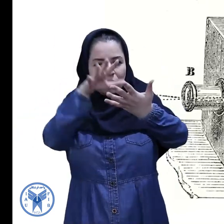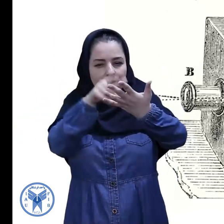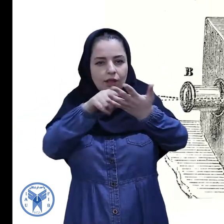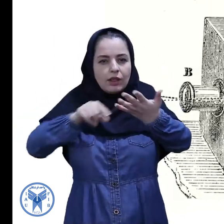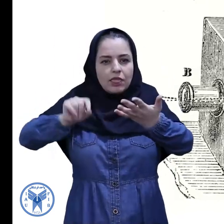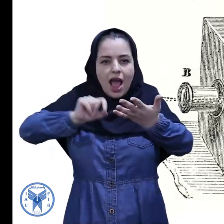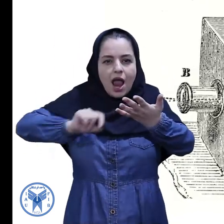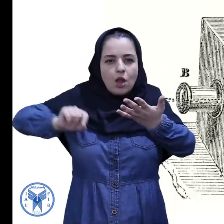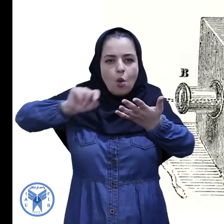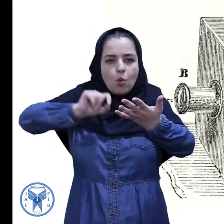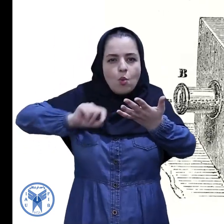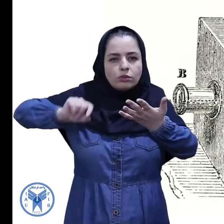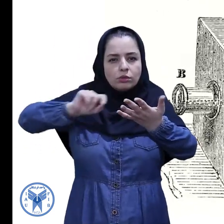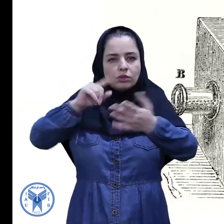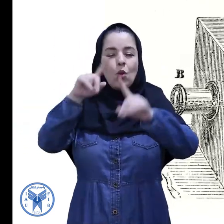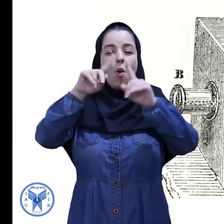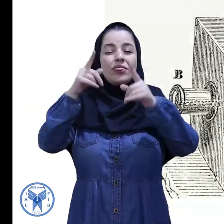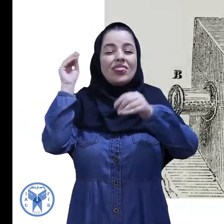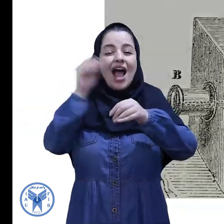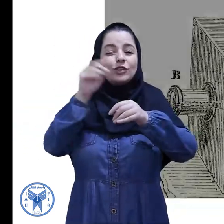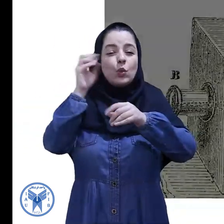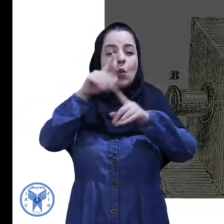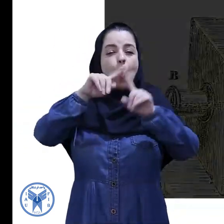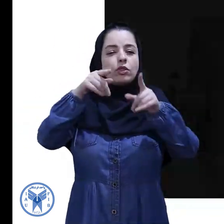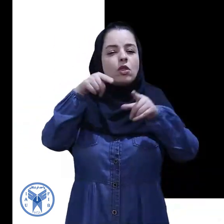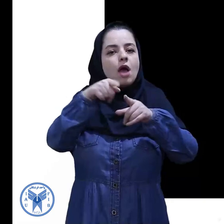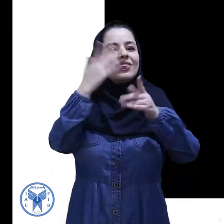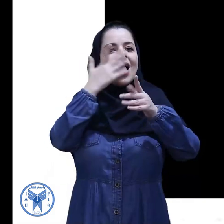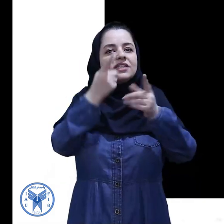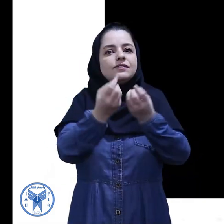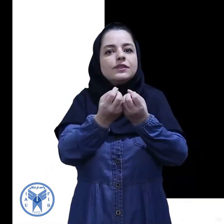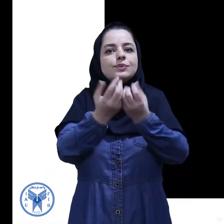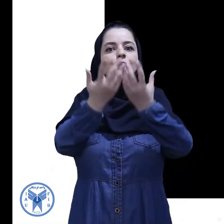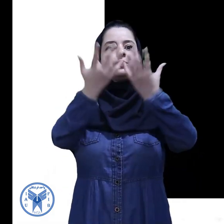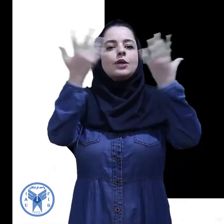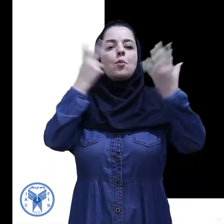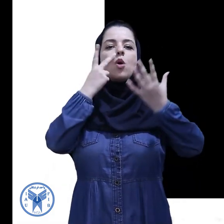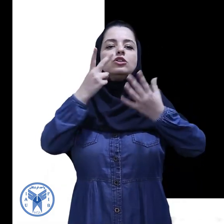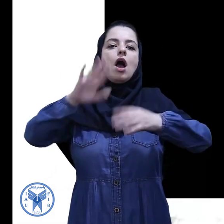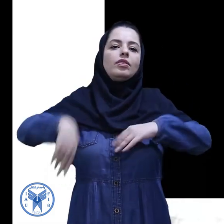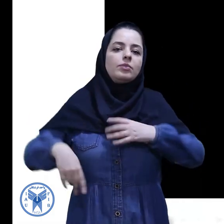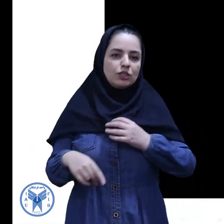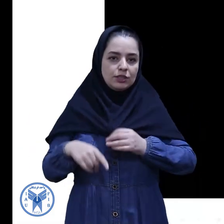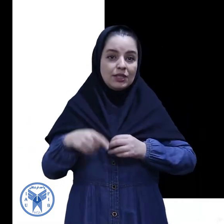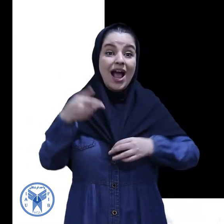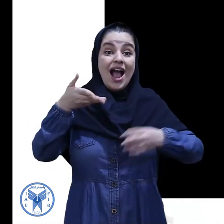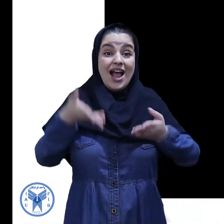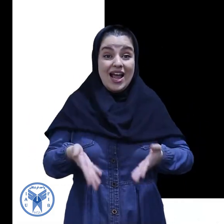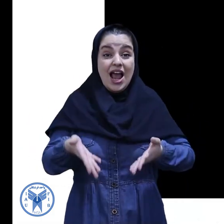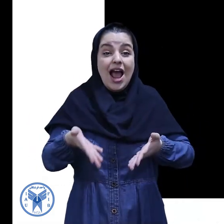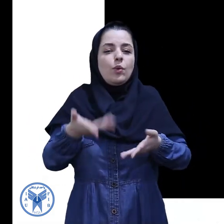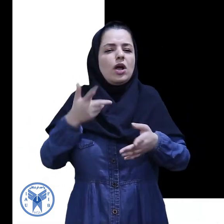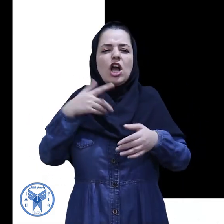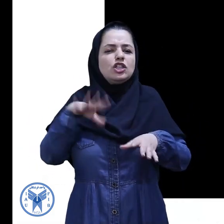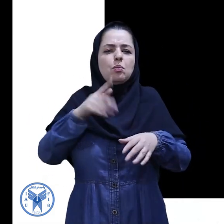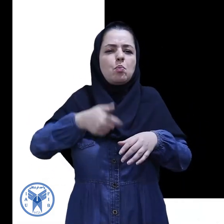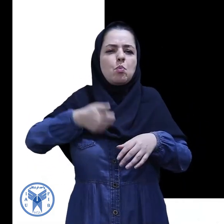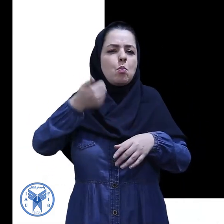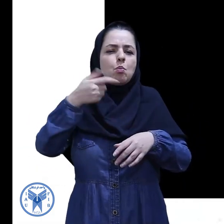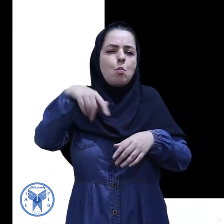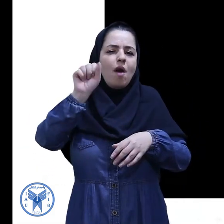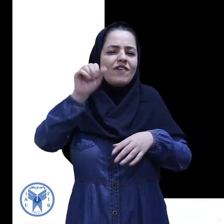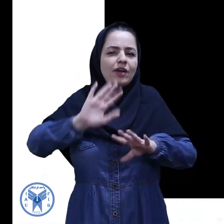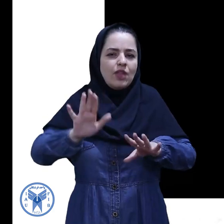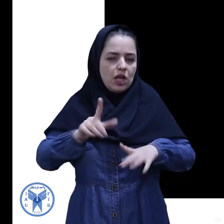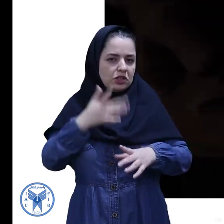light coming into a camera obscura and producing an image. And yet he had no real success with his